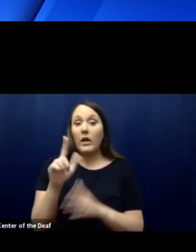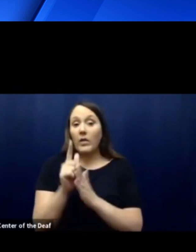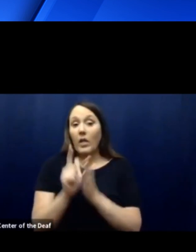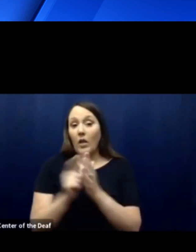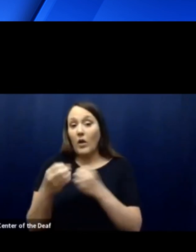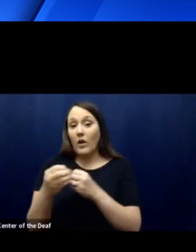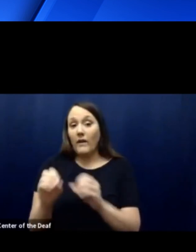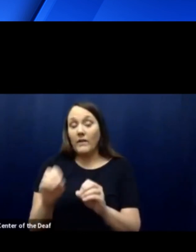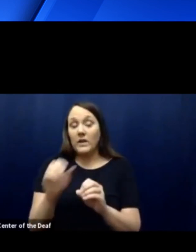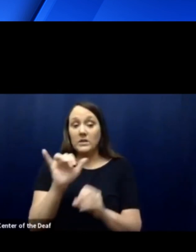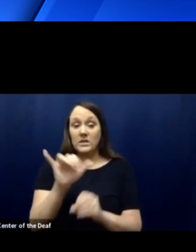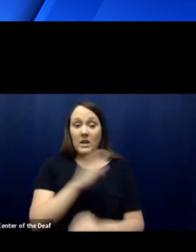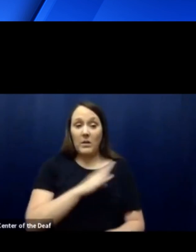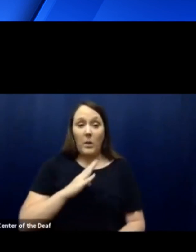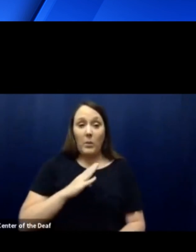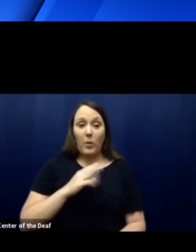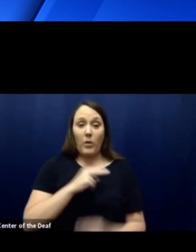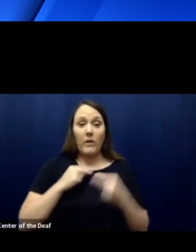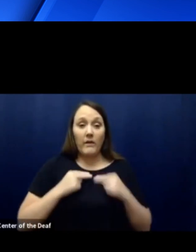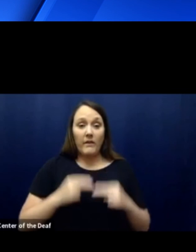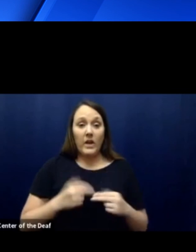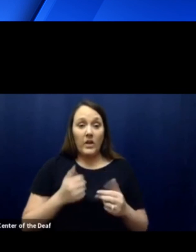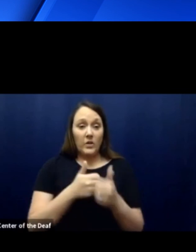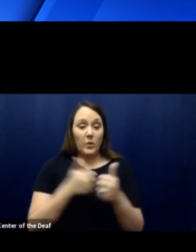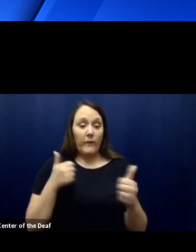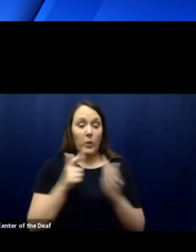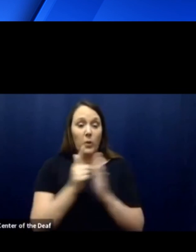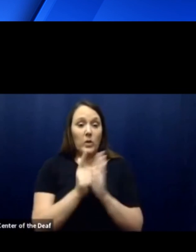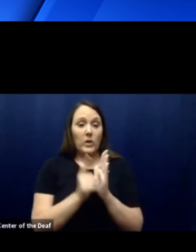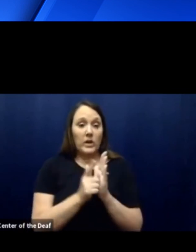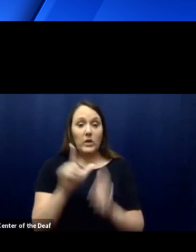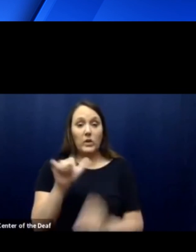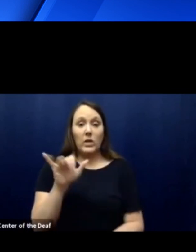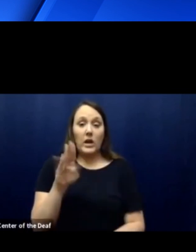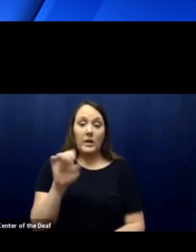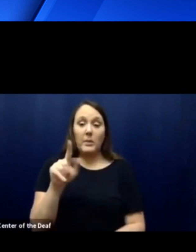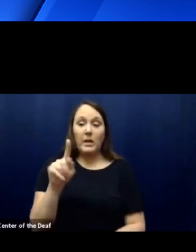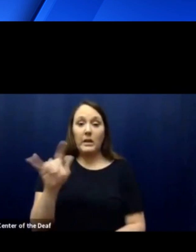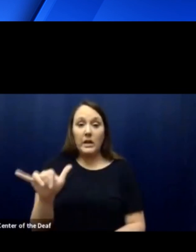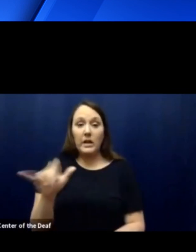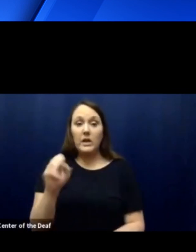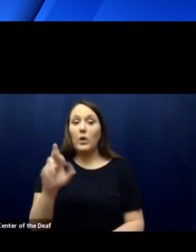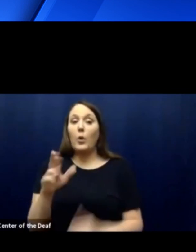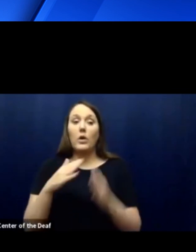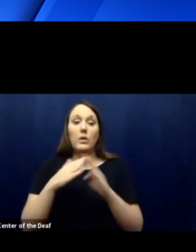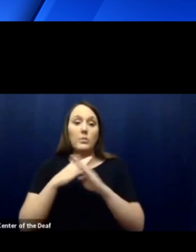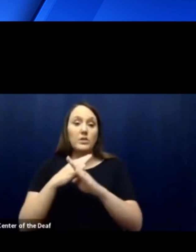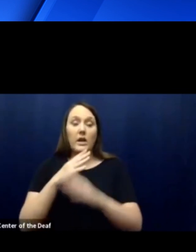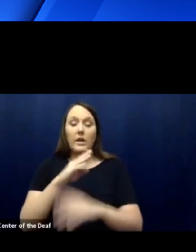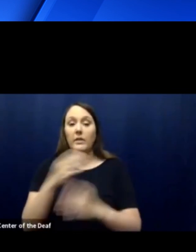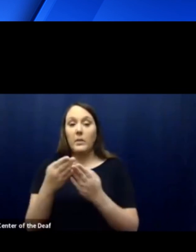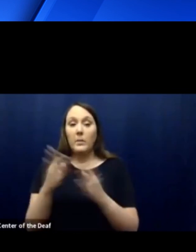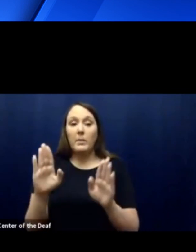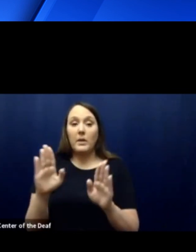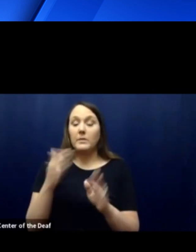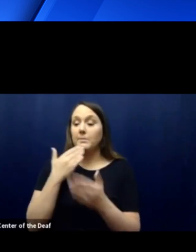Is it the job of the Board of Health to avoid legal liability or to protect the public? Well, again, that's a great question for the Board of